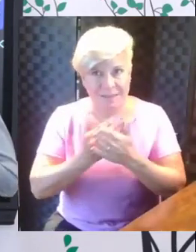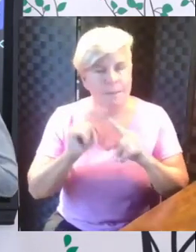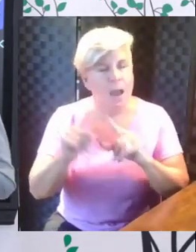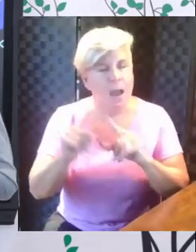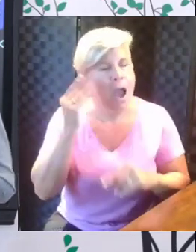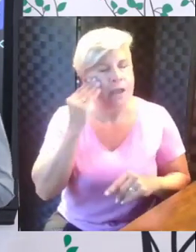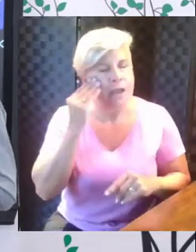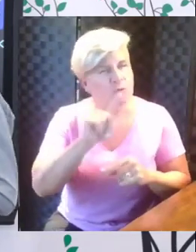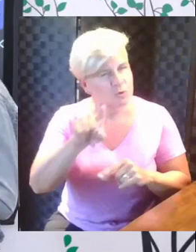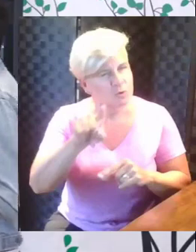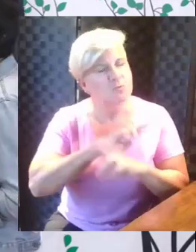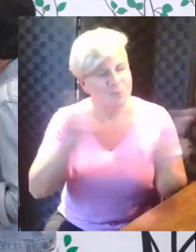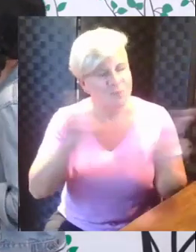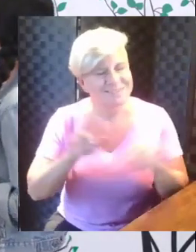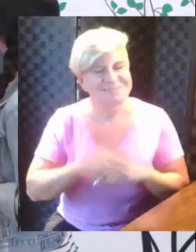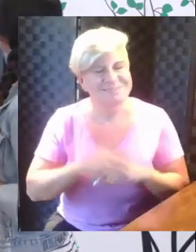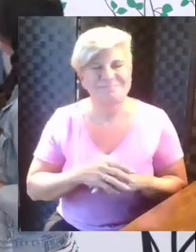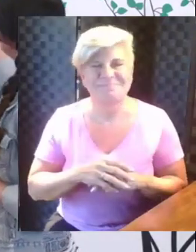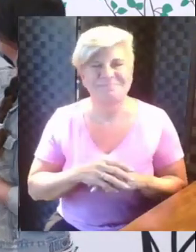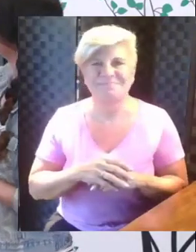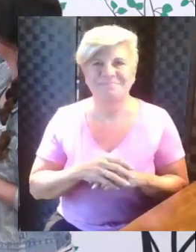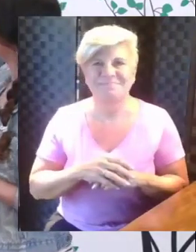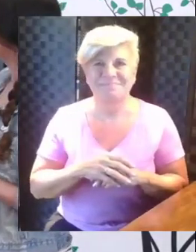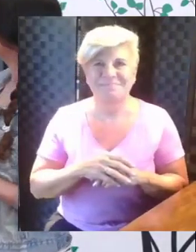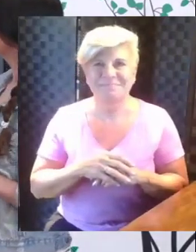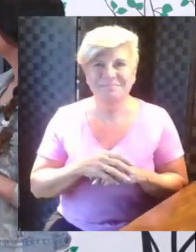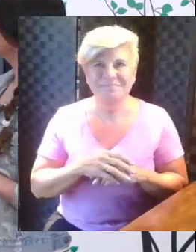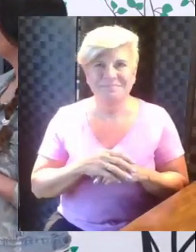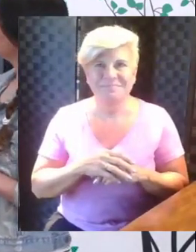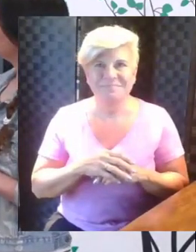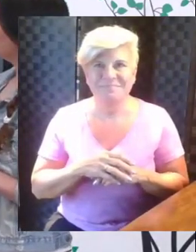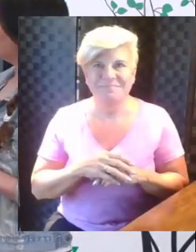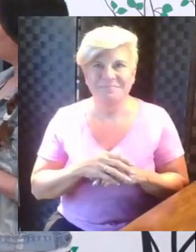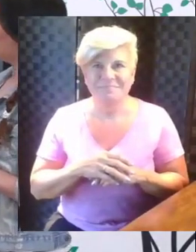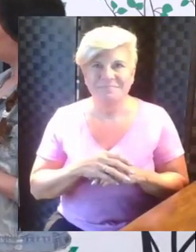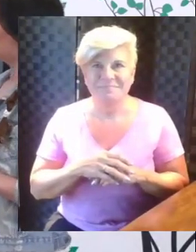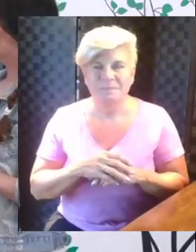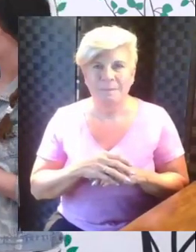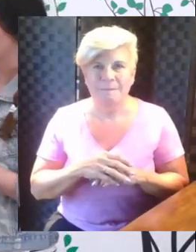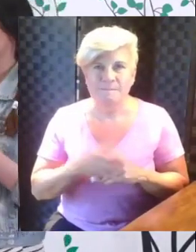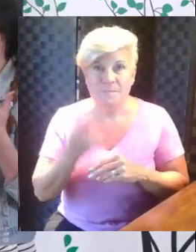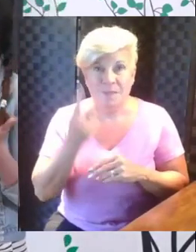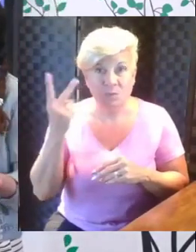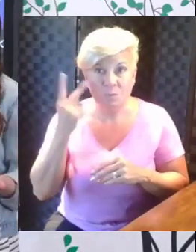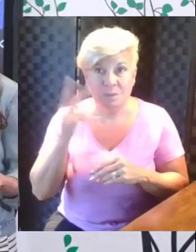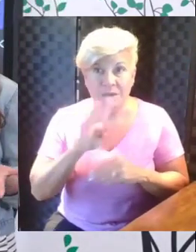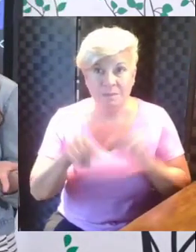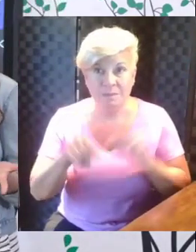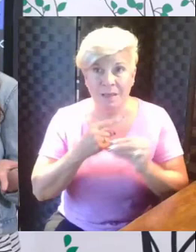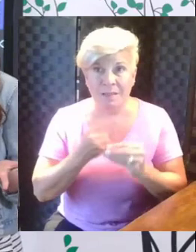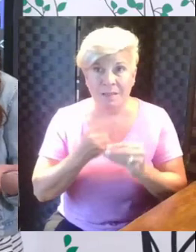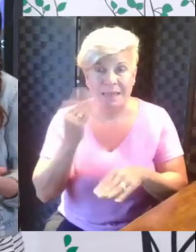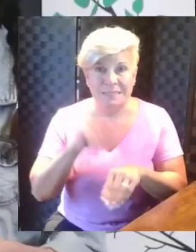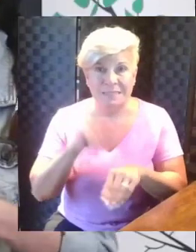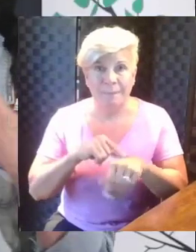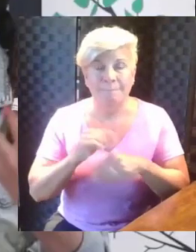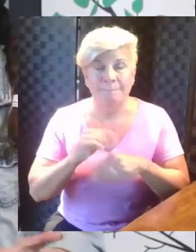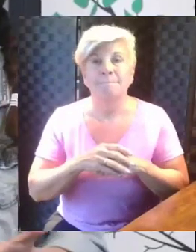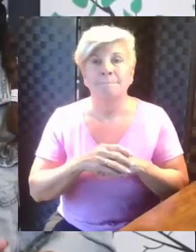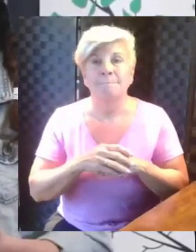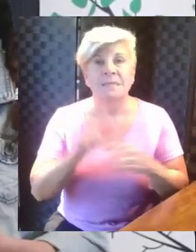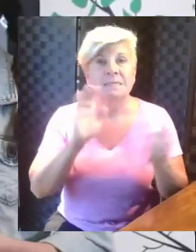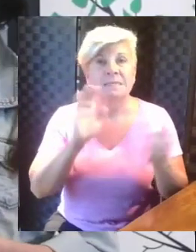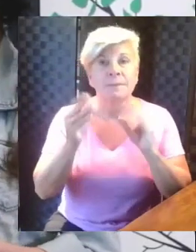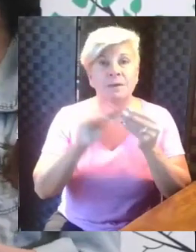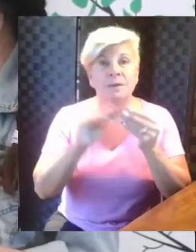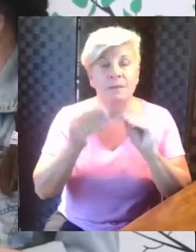but I know you're ready for it, okay? All right. Let's review what we talked about last time and